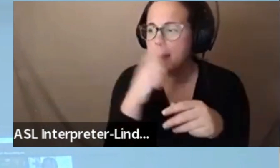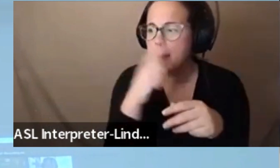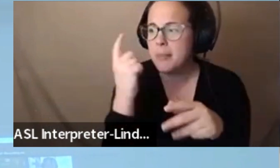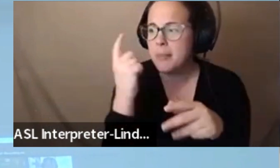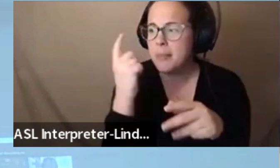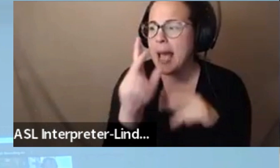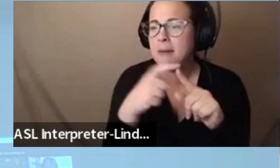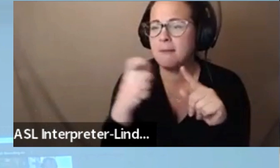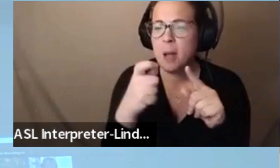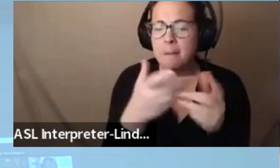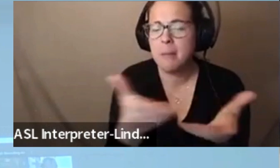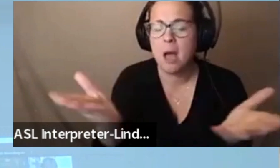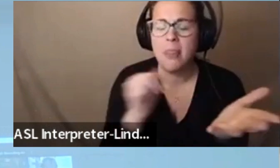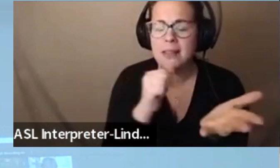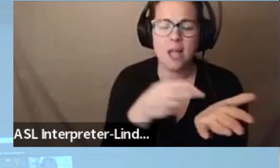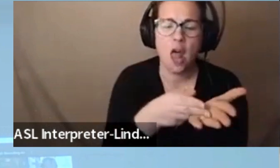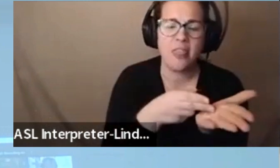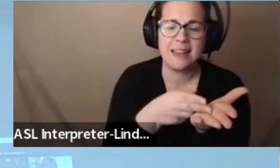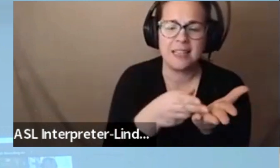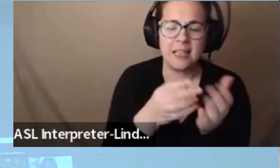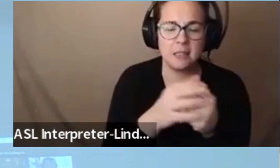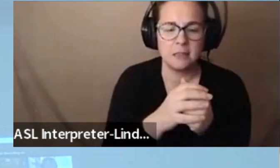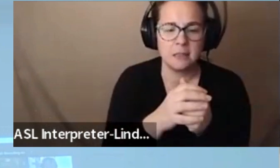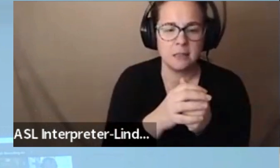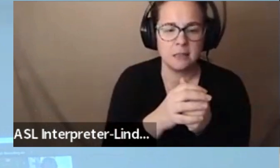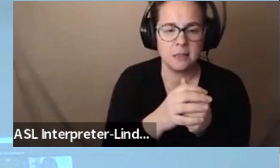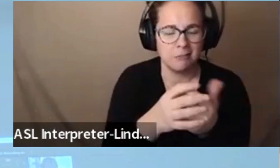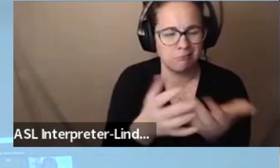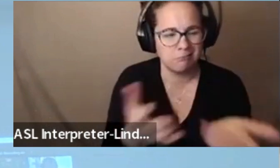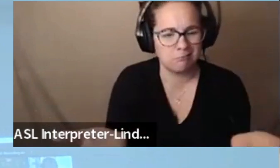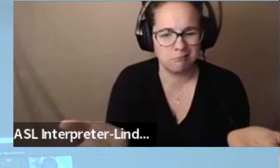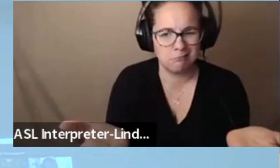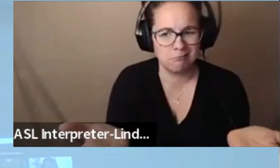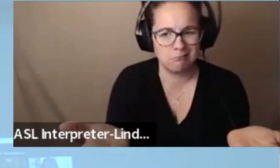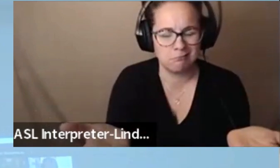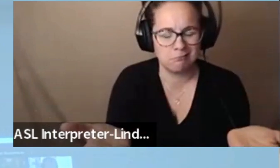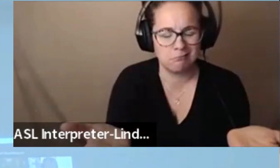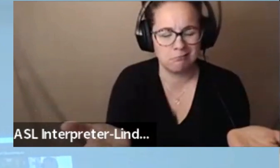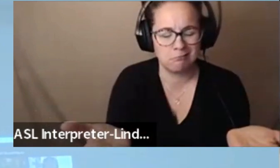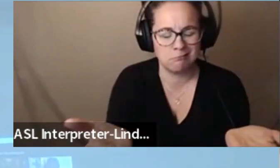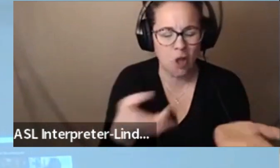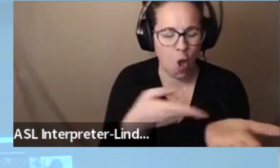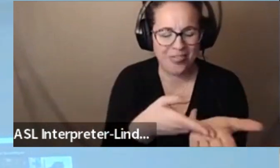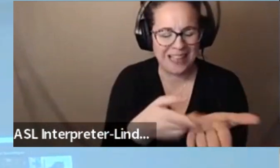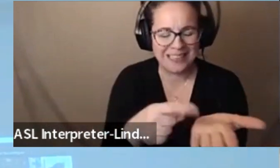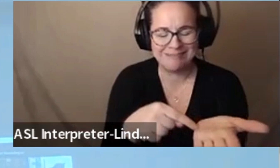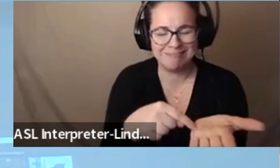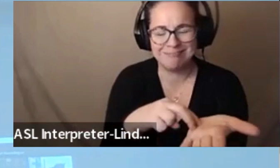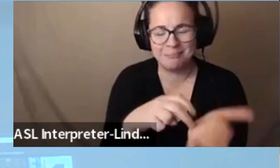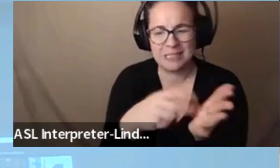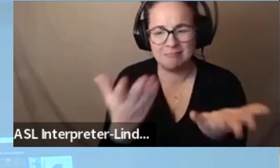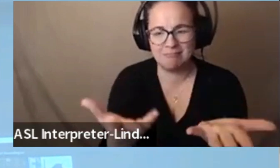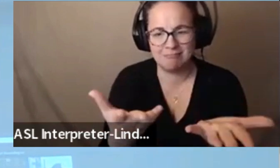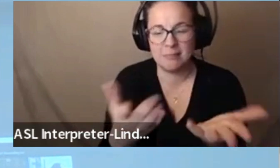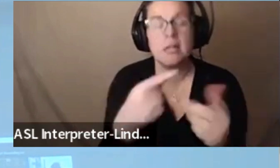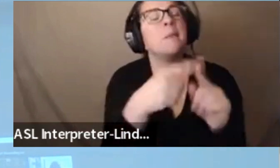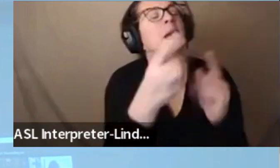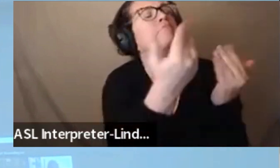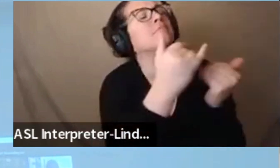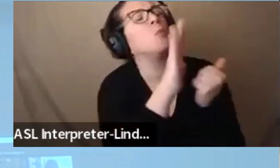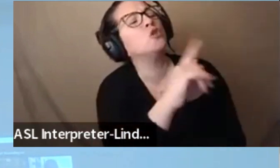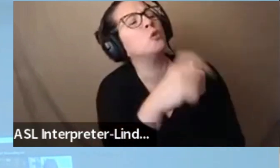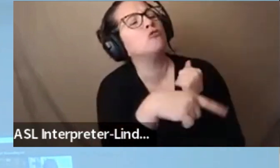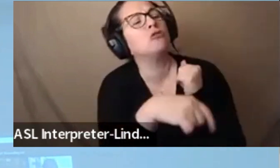all these black people coming from in all these Shakespeares? It's not authentic, and you're like, has it ever been authentic? But go on.